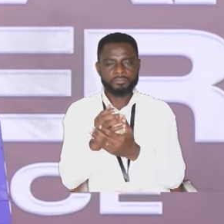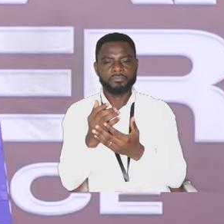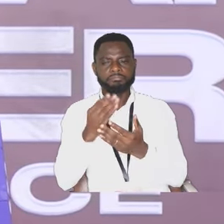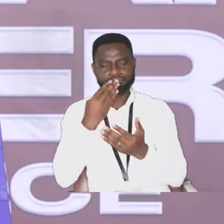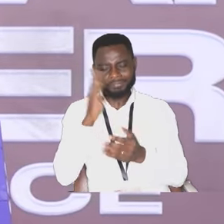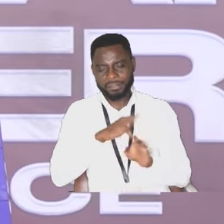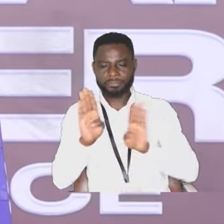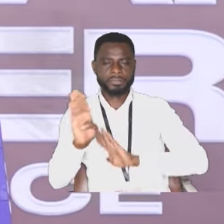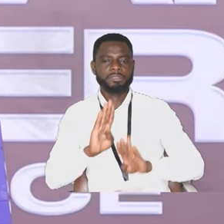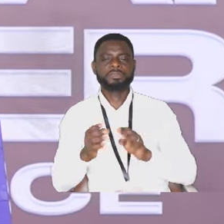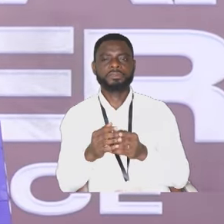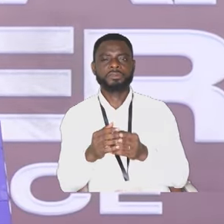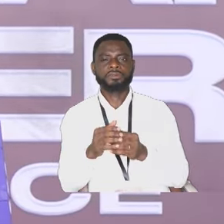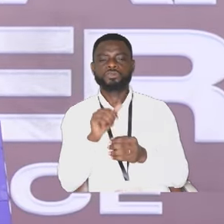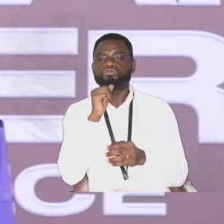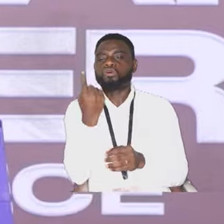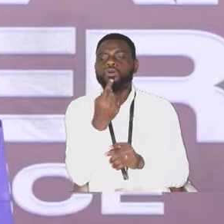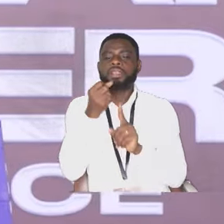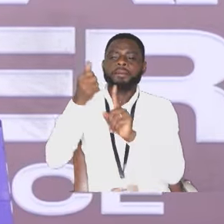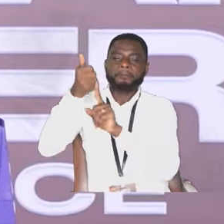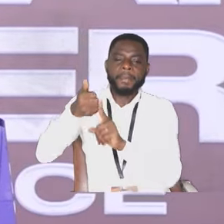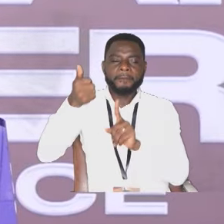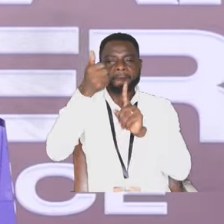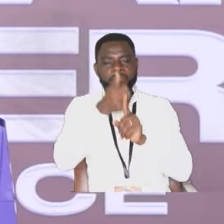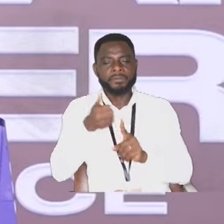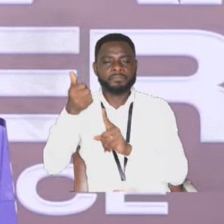So he did not only championed,